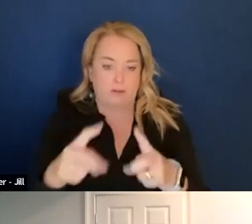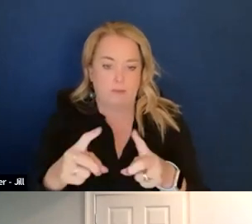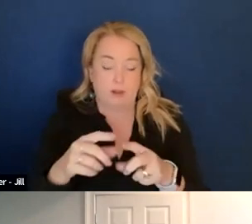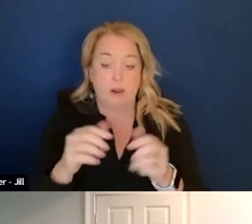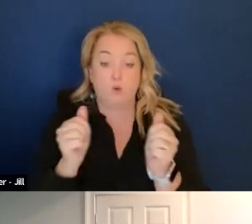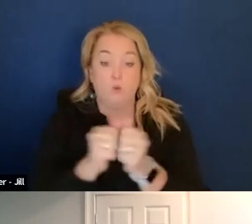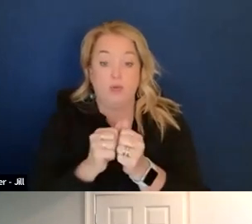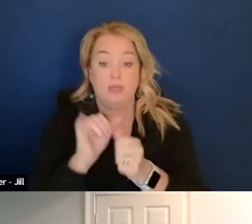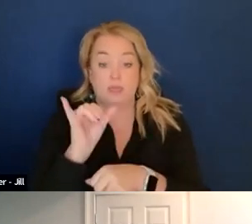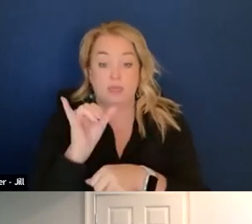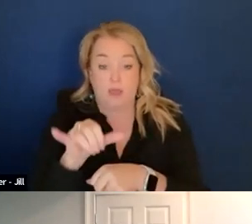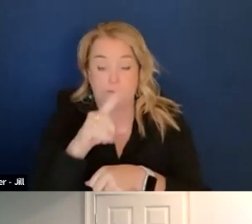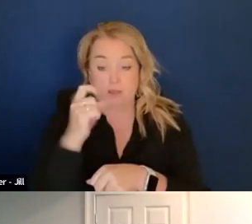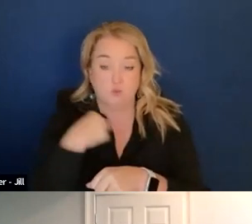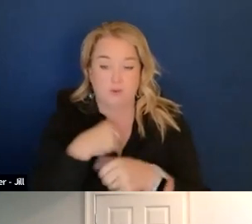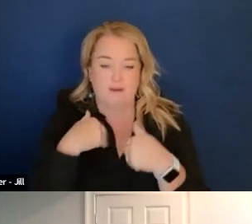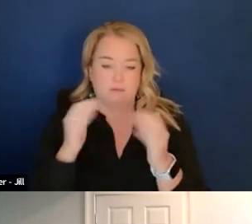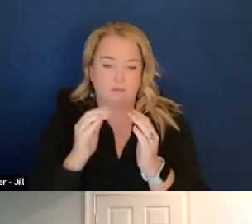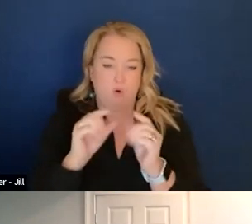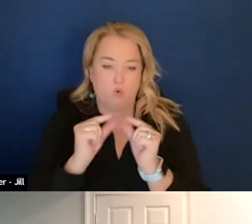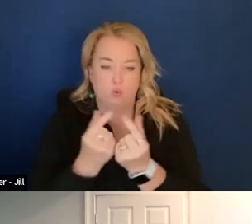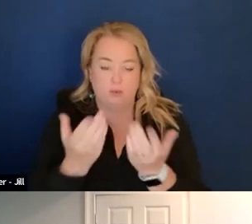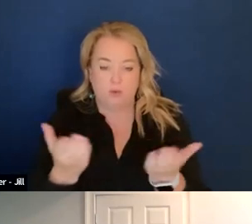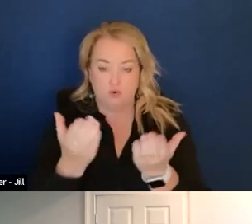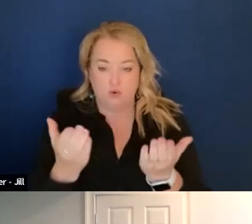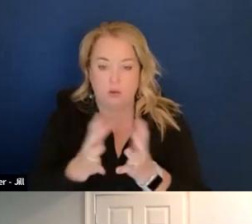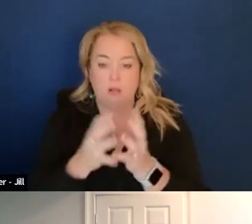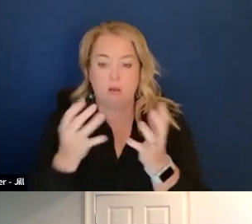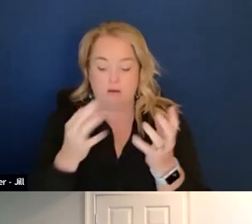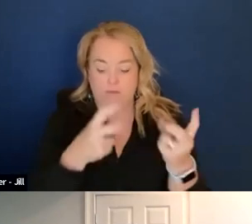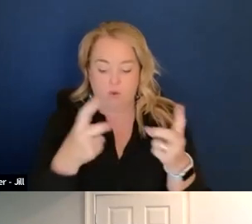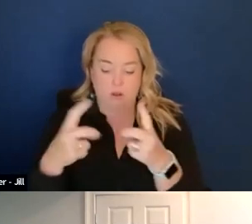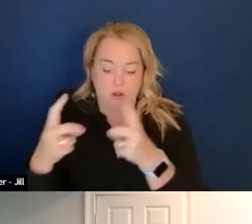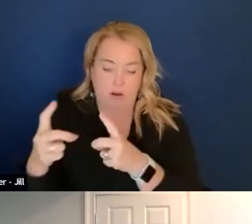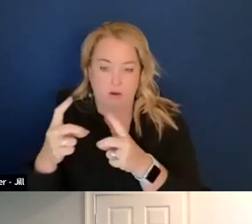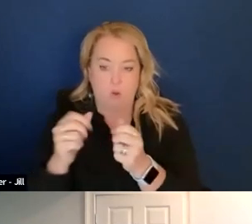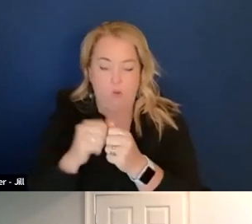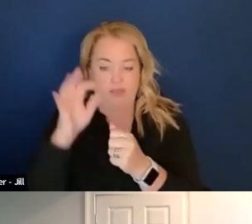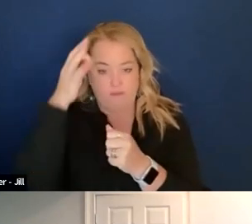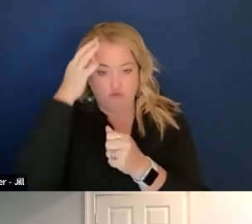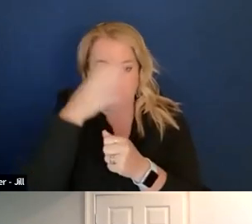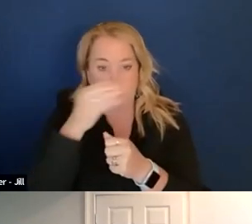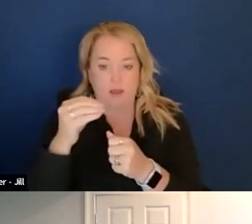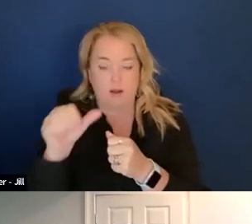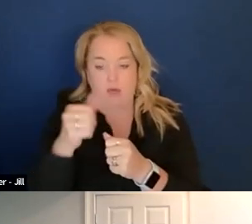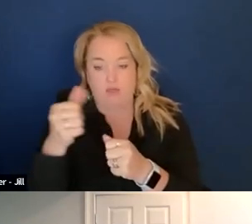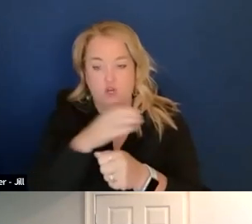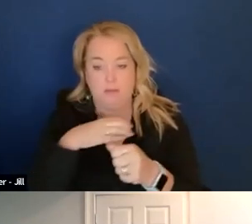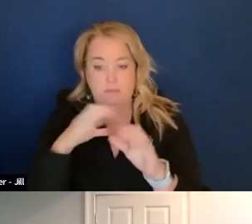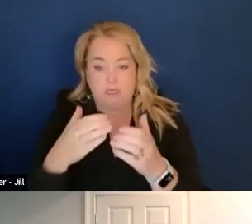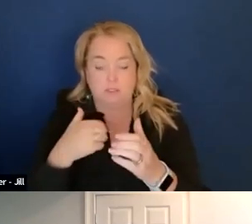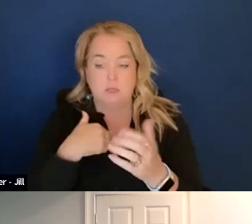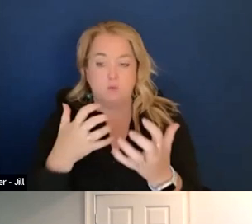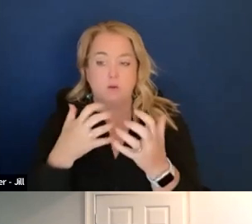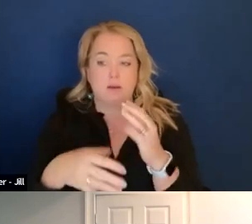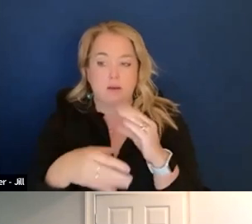With that, and since we do have a small group here, and there has been a lot of activity both at the federal level and on the other committees, I do want to